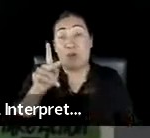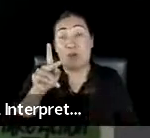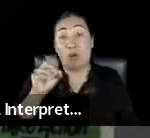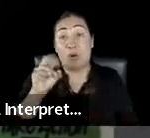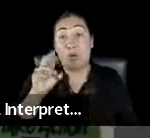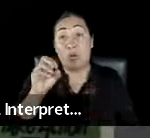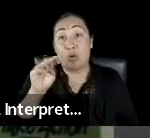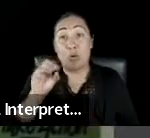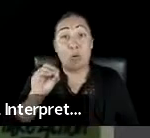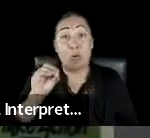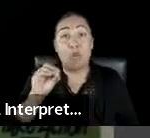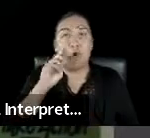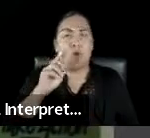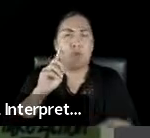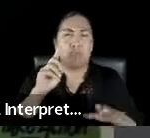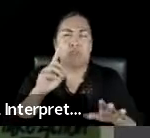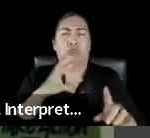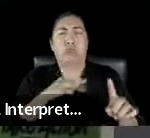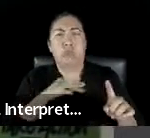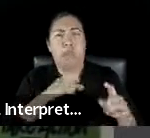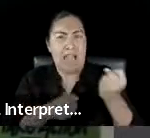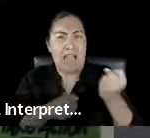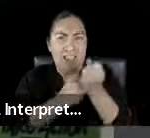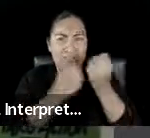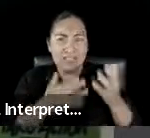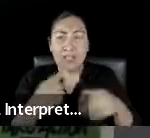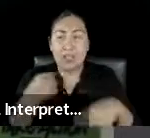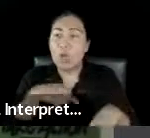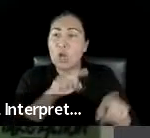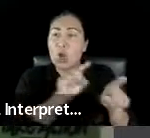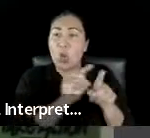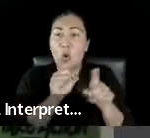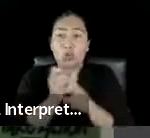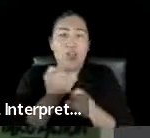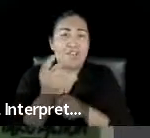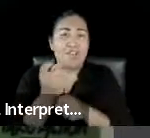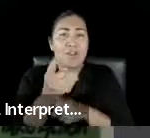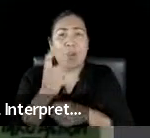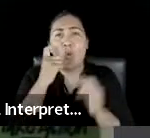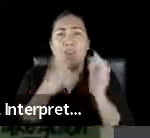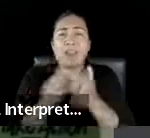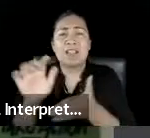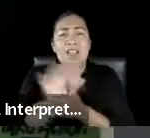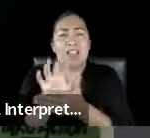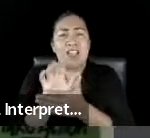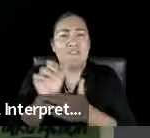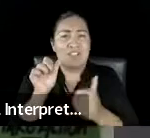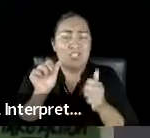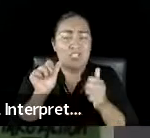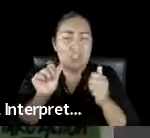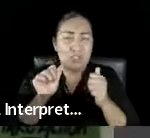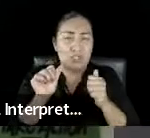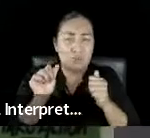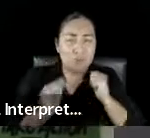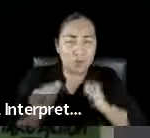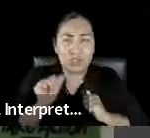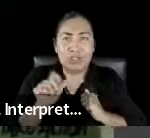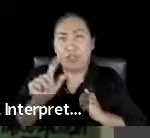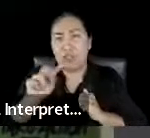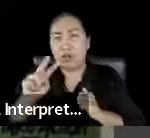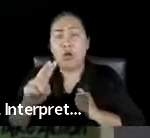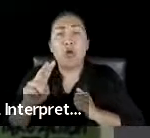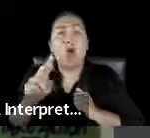outstanding advocacy, we also every year recognize television shows and films with exemplary messaging around mental